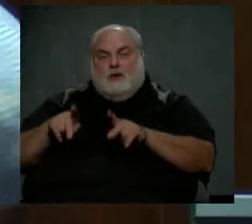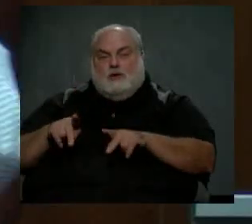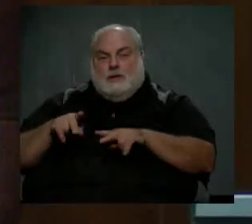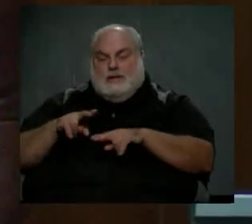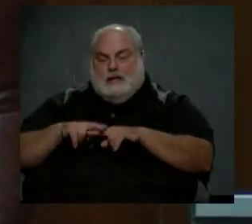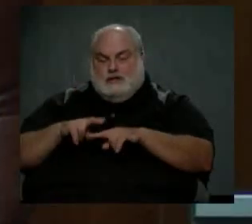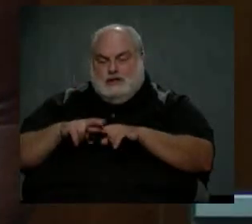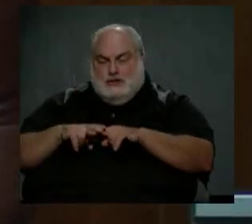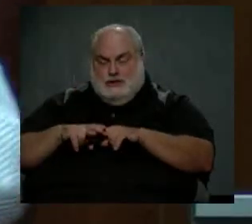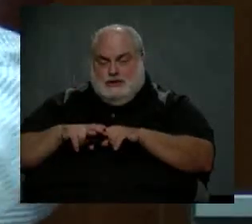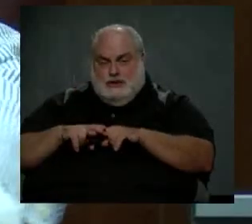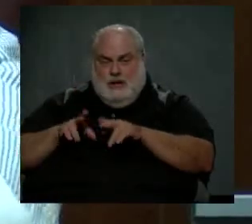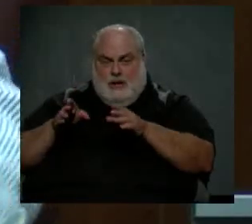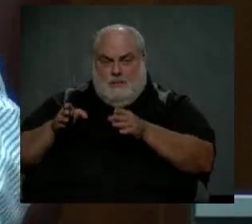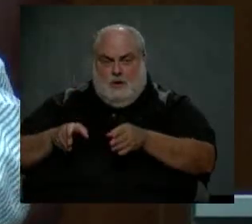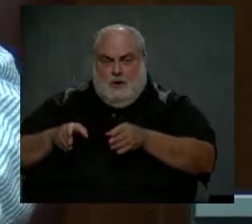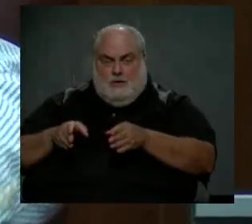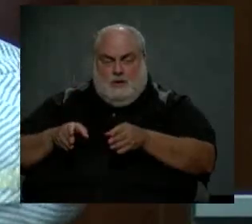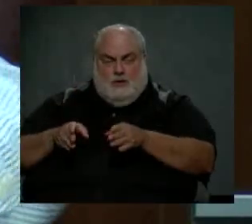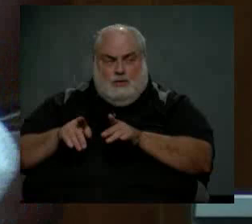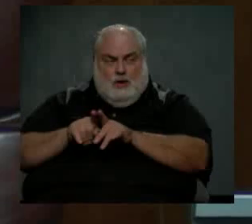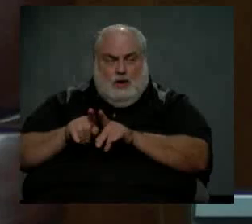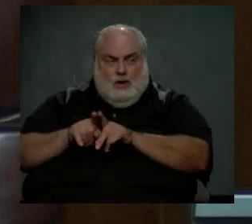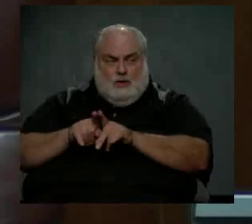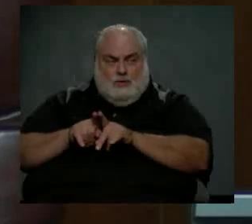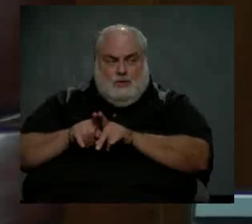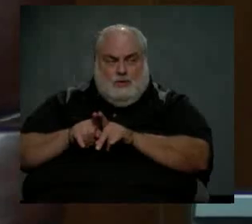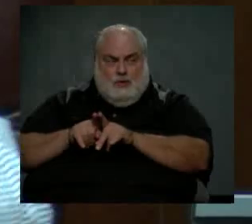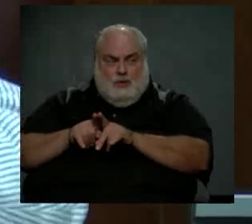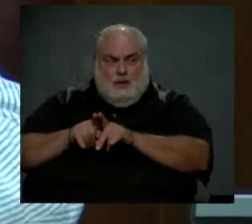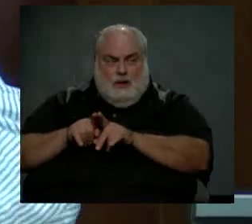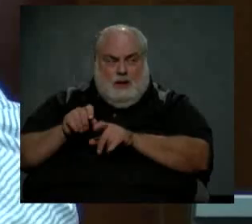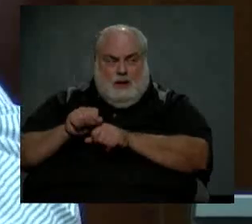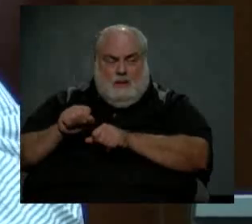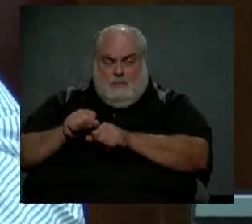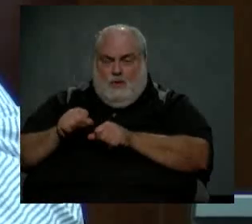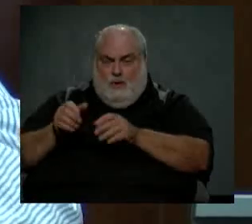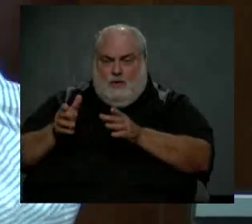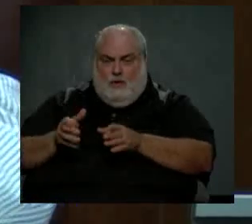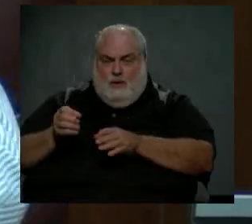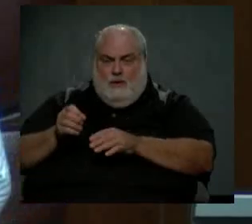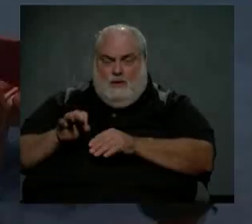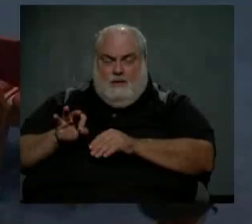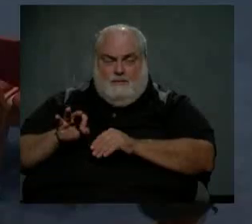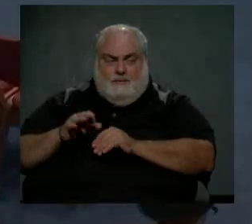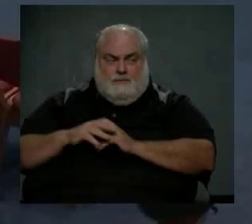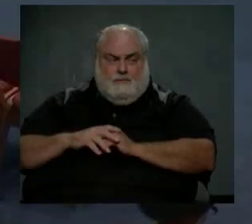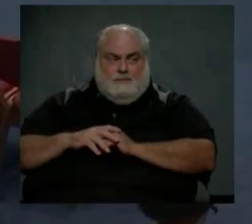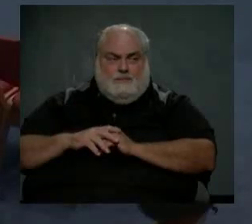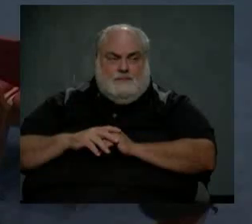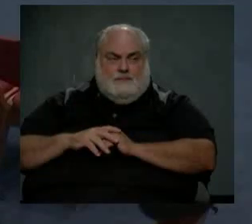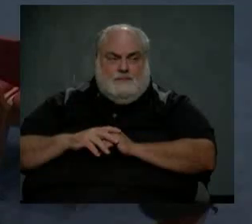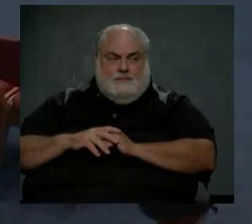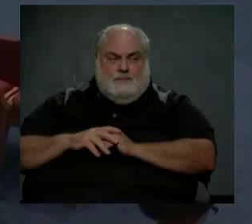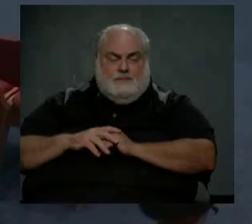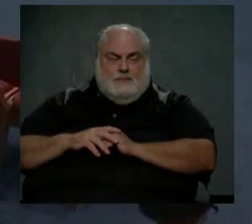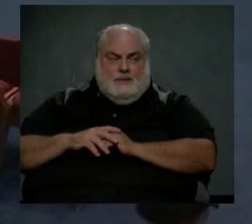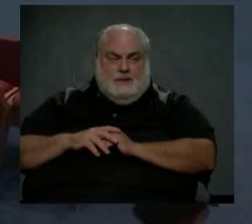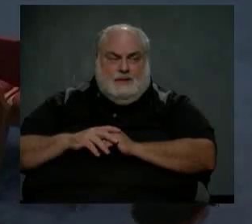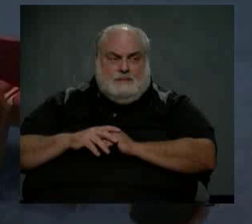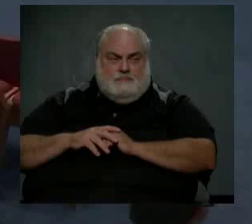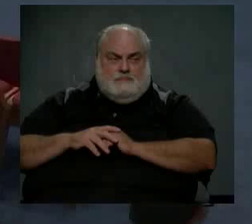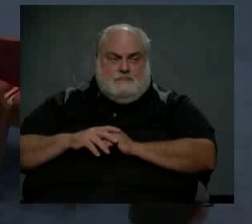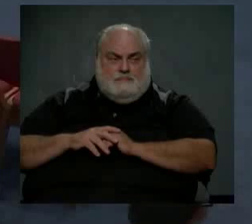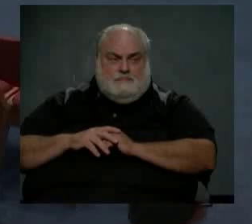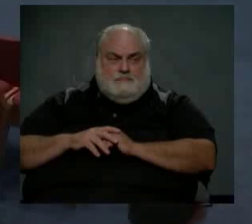that is, Let's look at this. I thought he was chair and CEO. Well, he's not